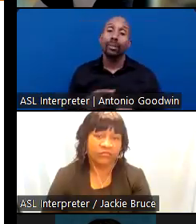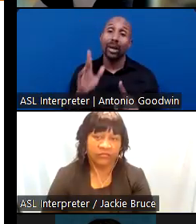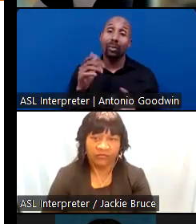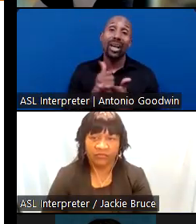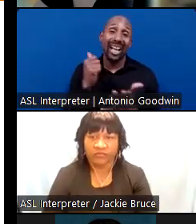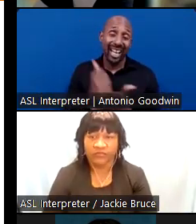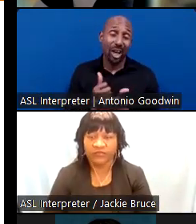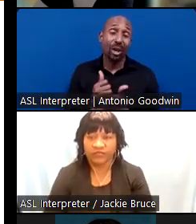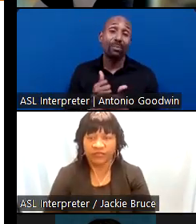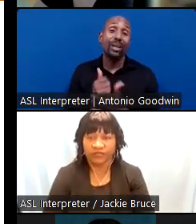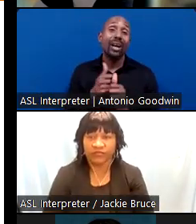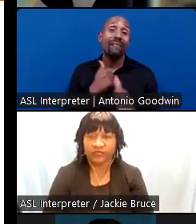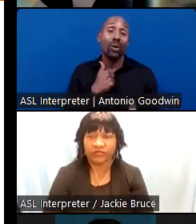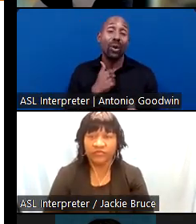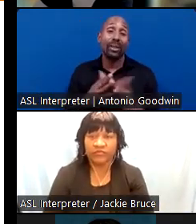severe illness, death,